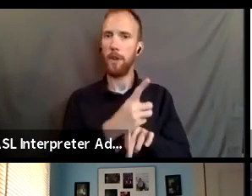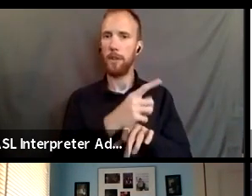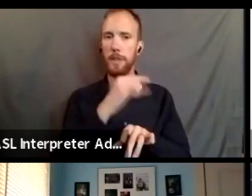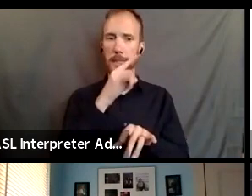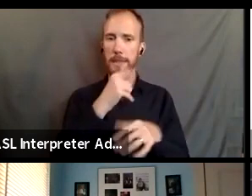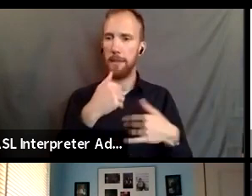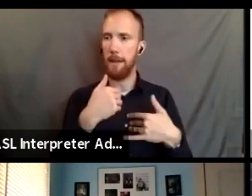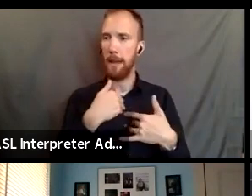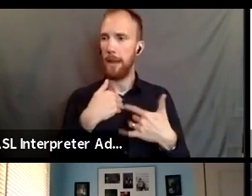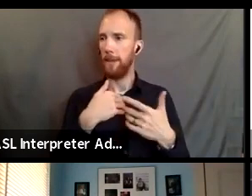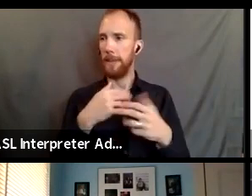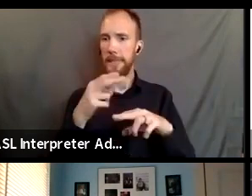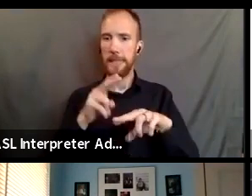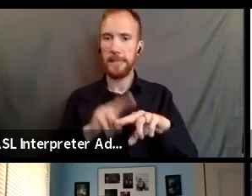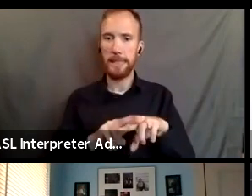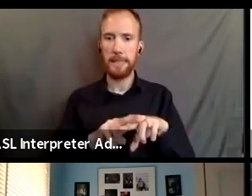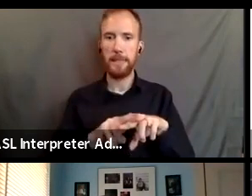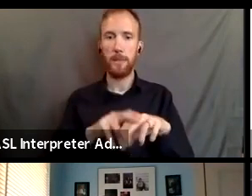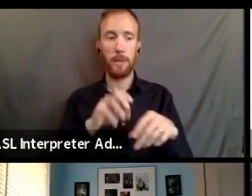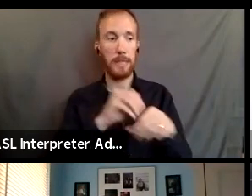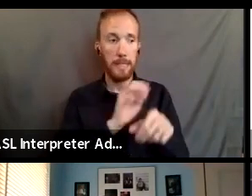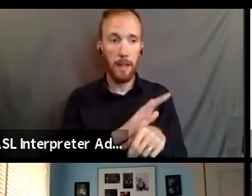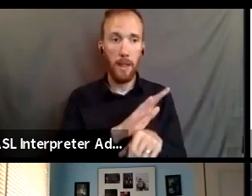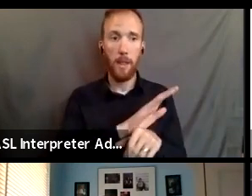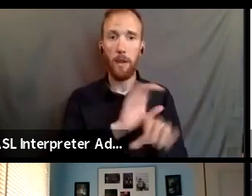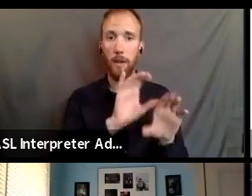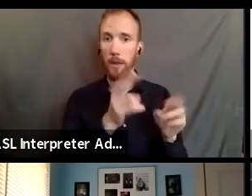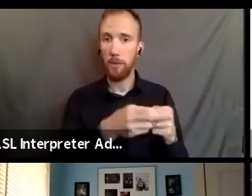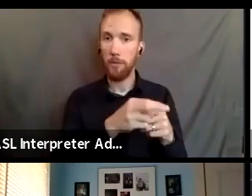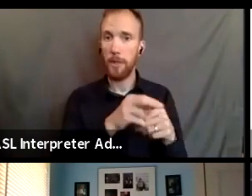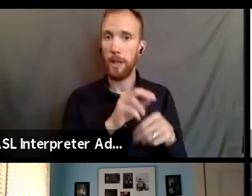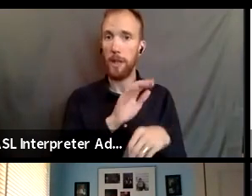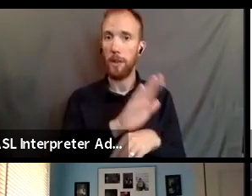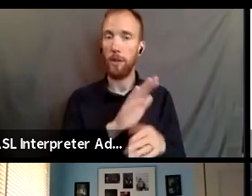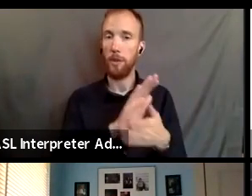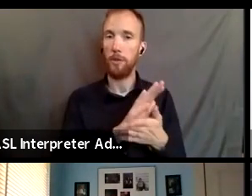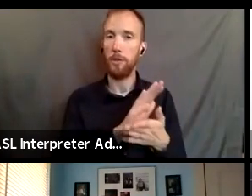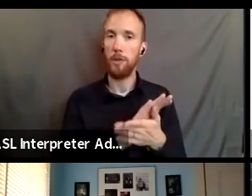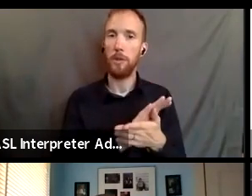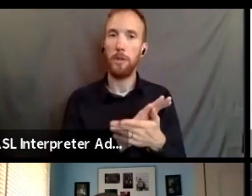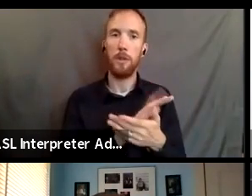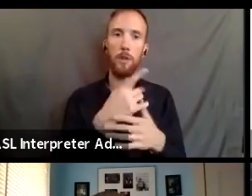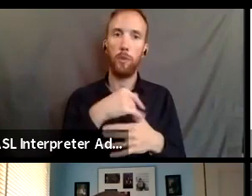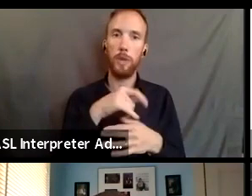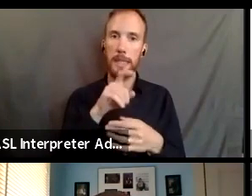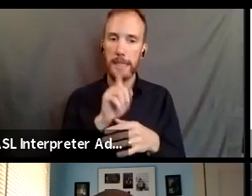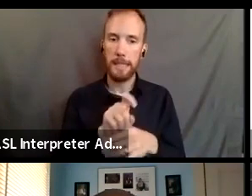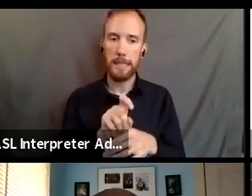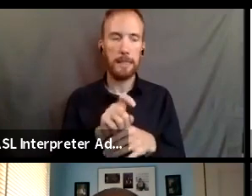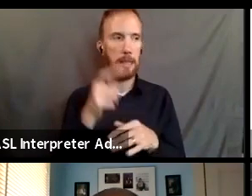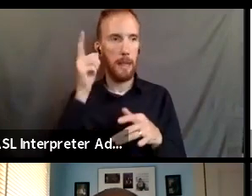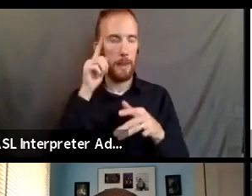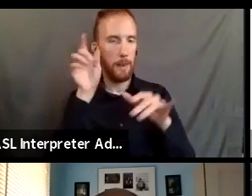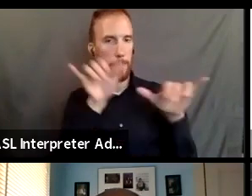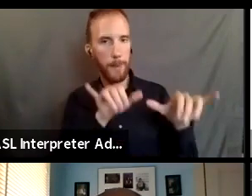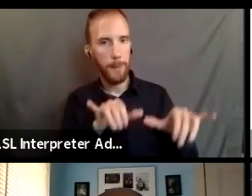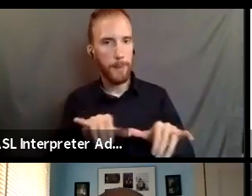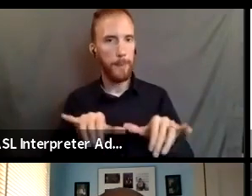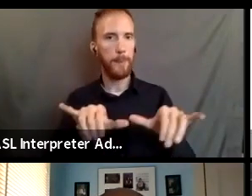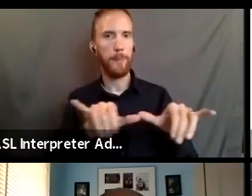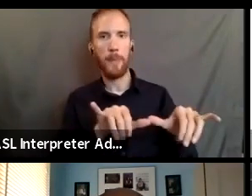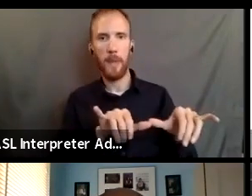family in their own schools let's be let's be consistent and coherent with our decision-making